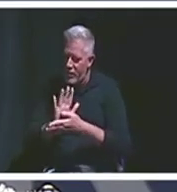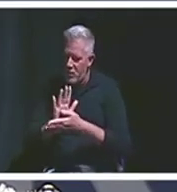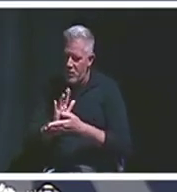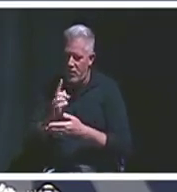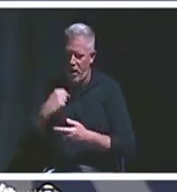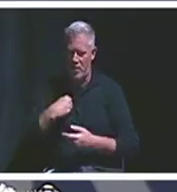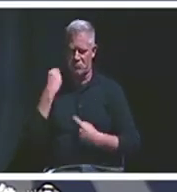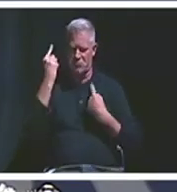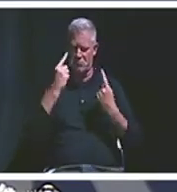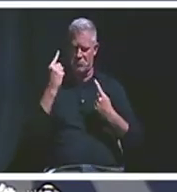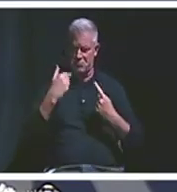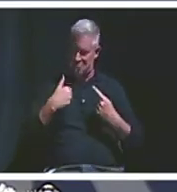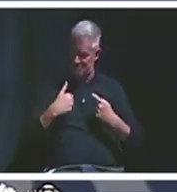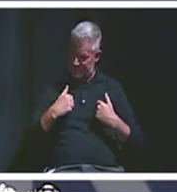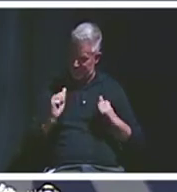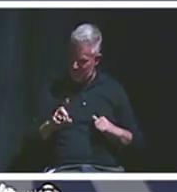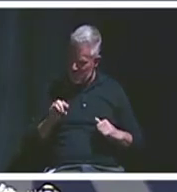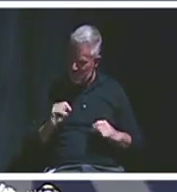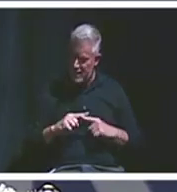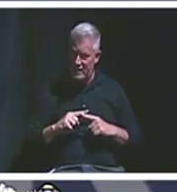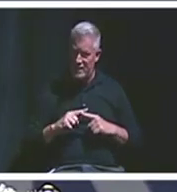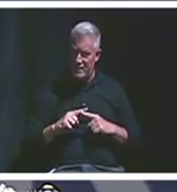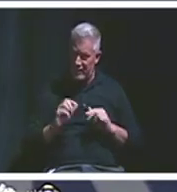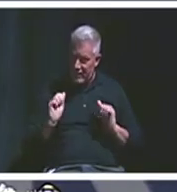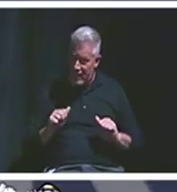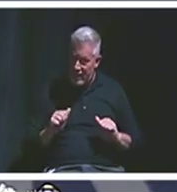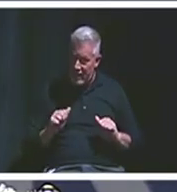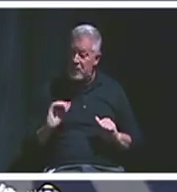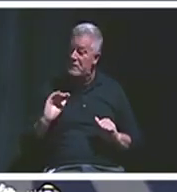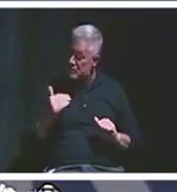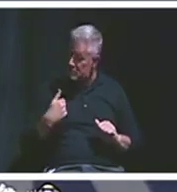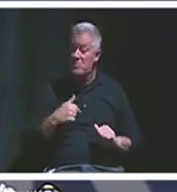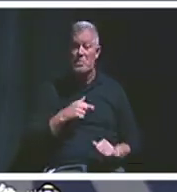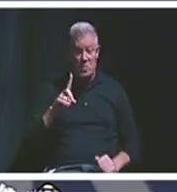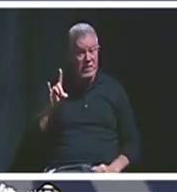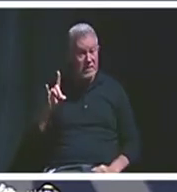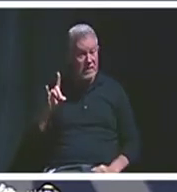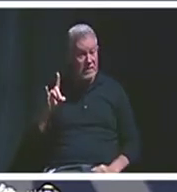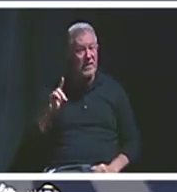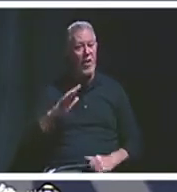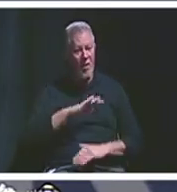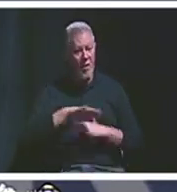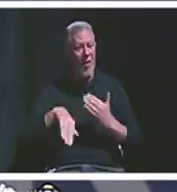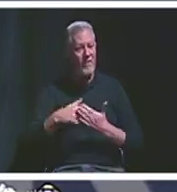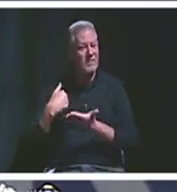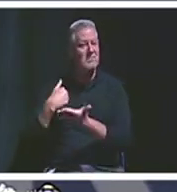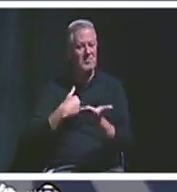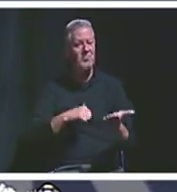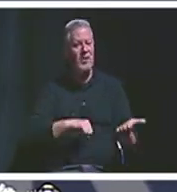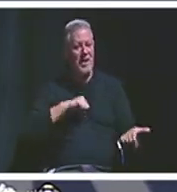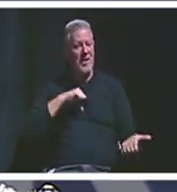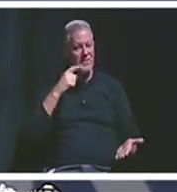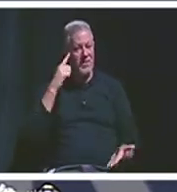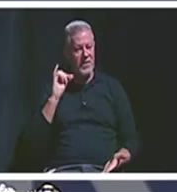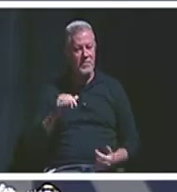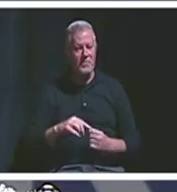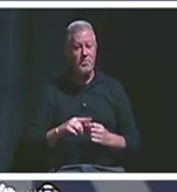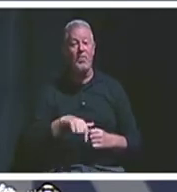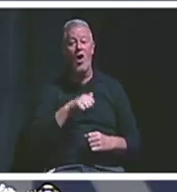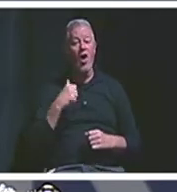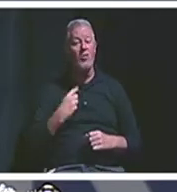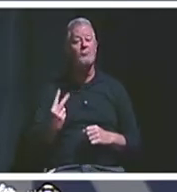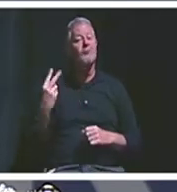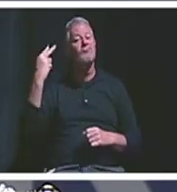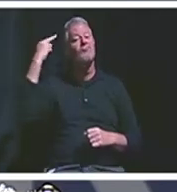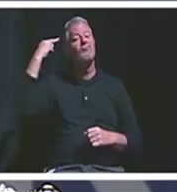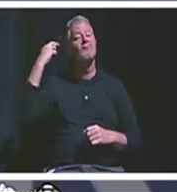Am I in the right place? And it turns out we did, and I'm very proud of all of us for that. Another fond memory of